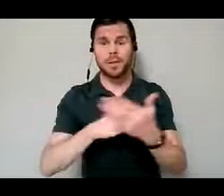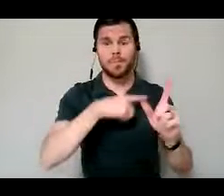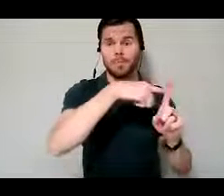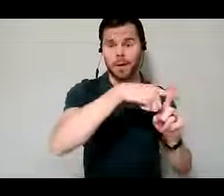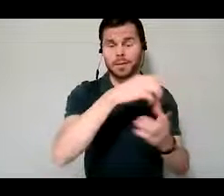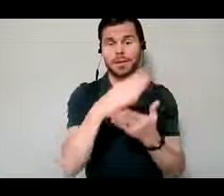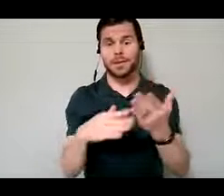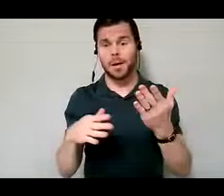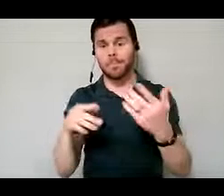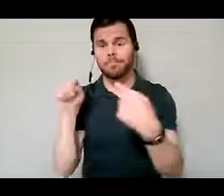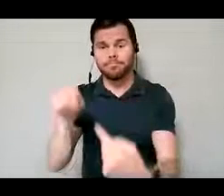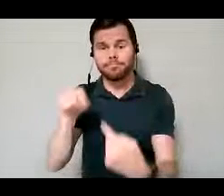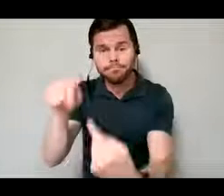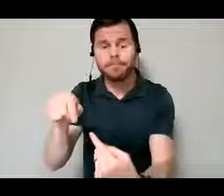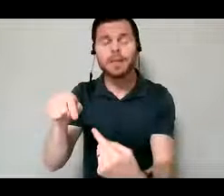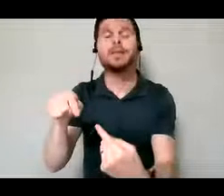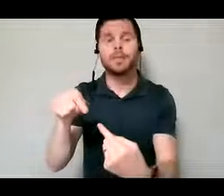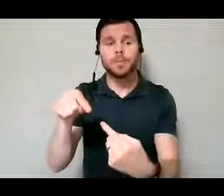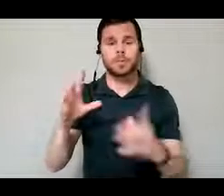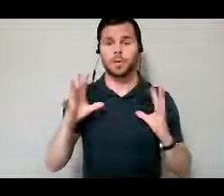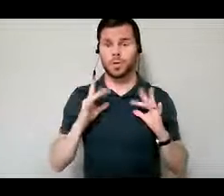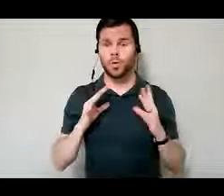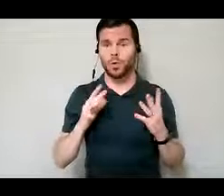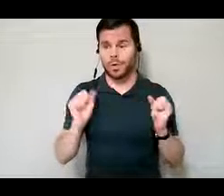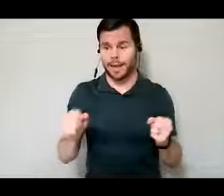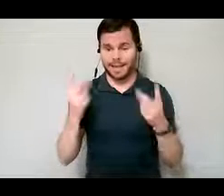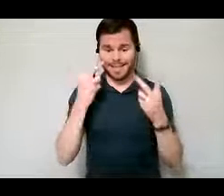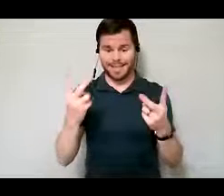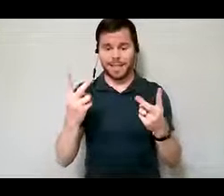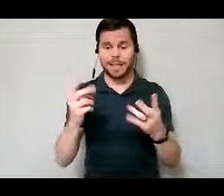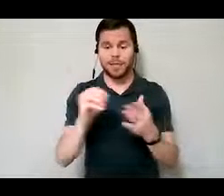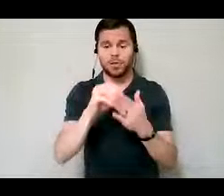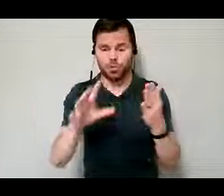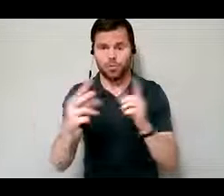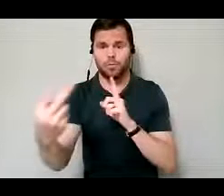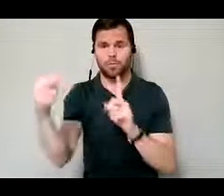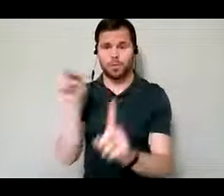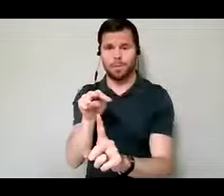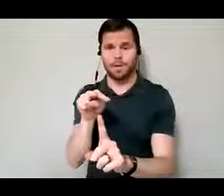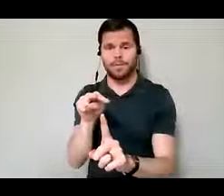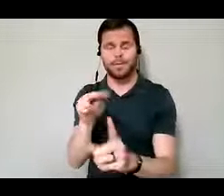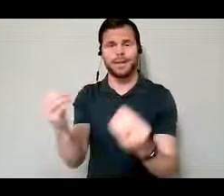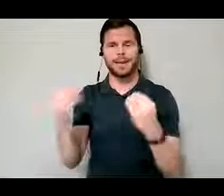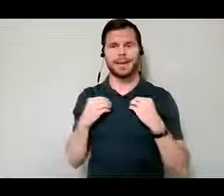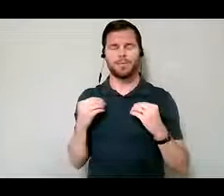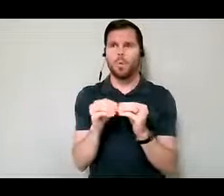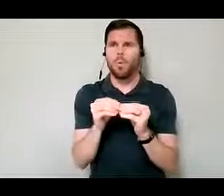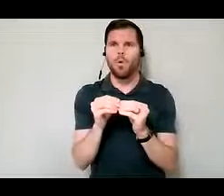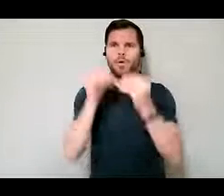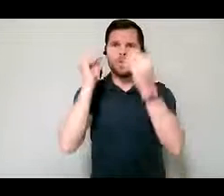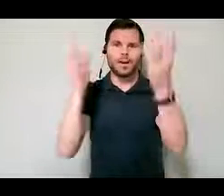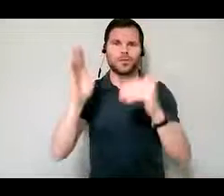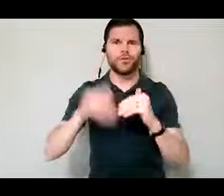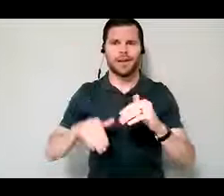where they're struggling, and see how they view things and what their perspective is. So that gives me way more information than just walking